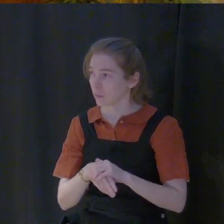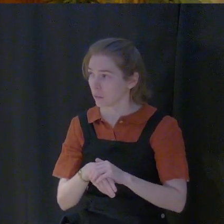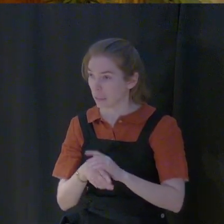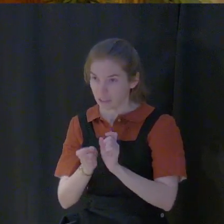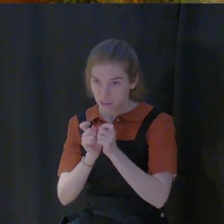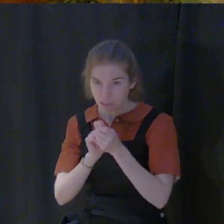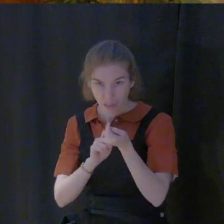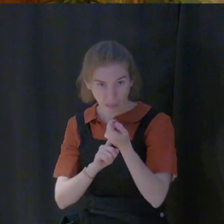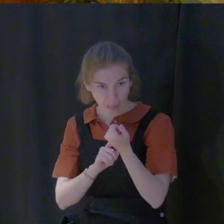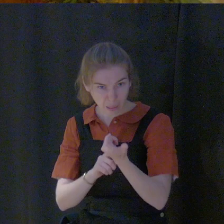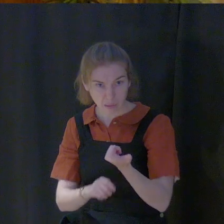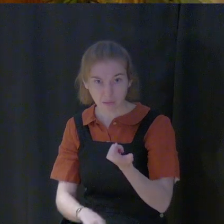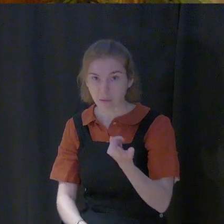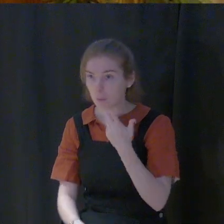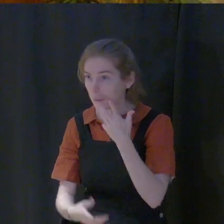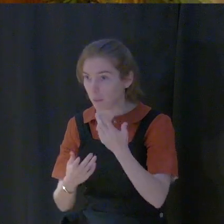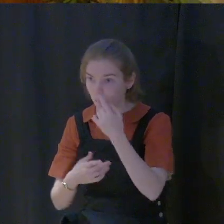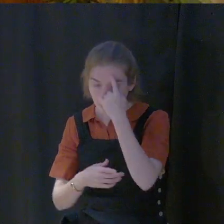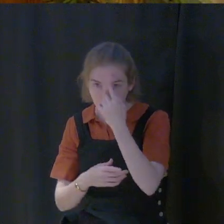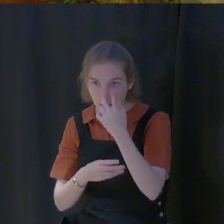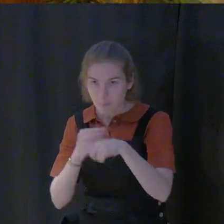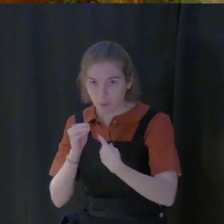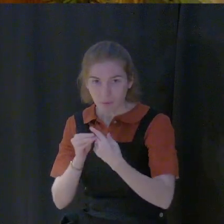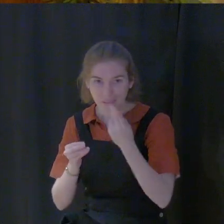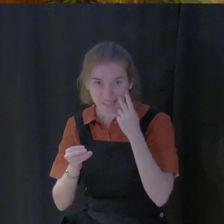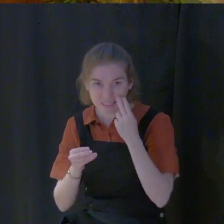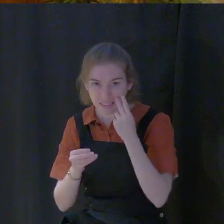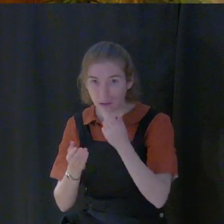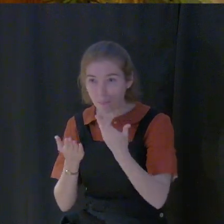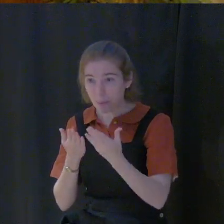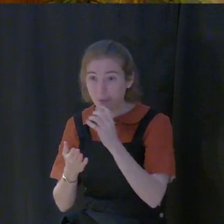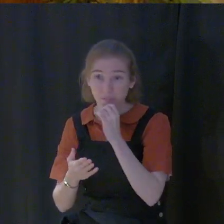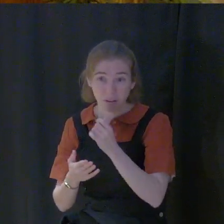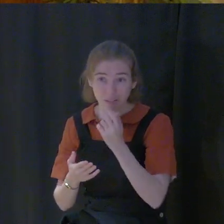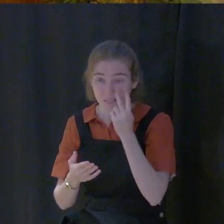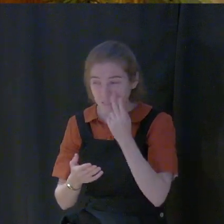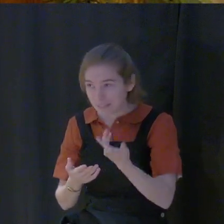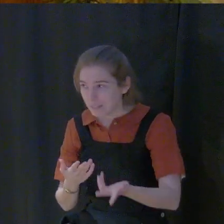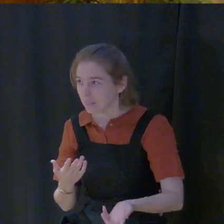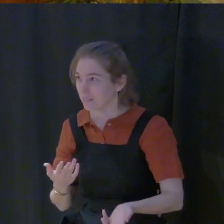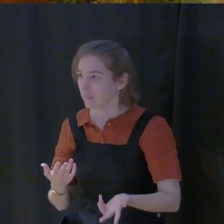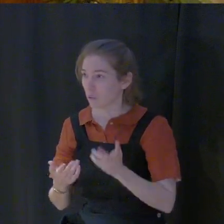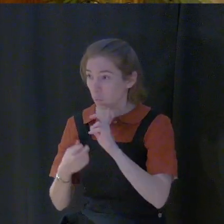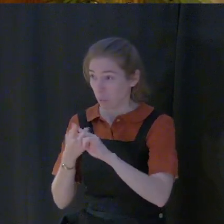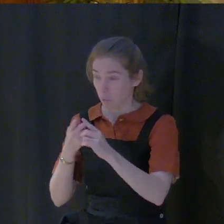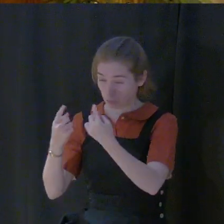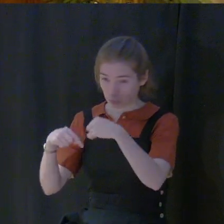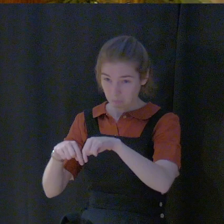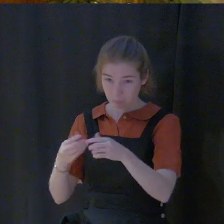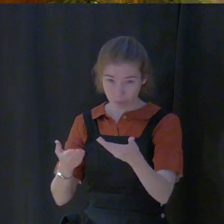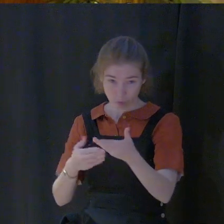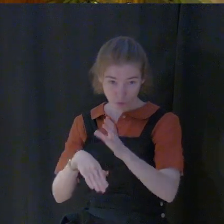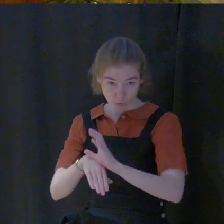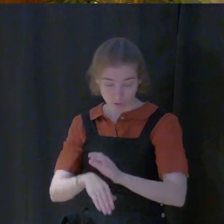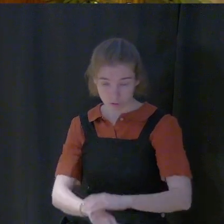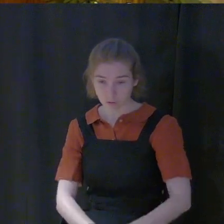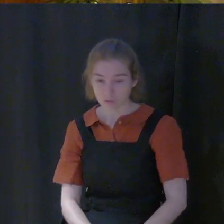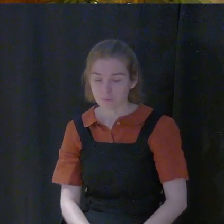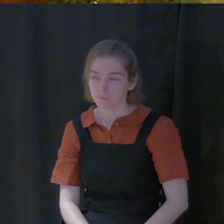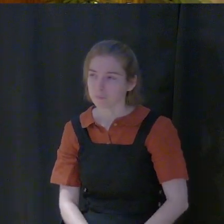Switch things up a little bit, make you thinking what you're going to see is not maybe what you're going to see when you come to church.